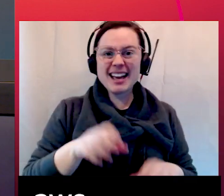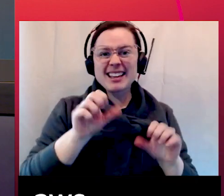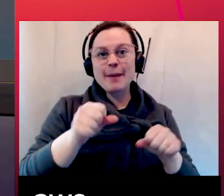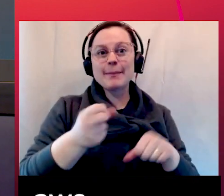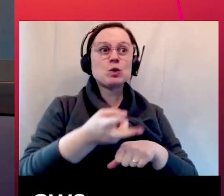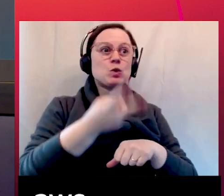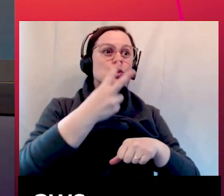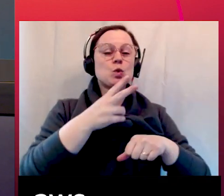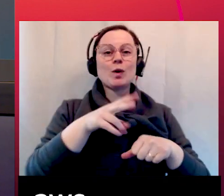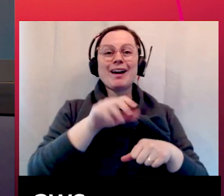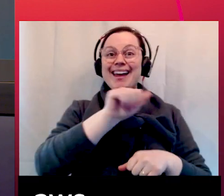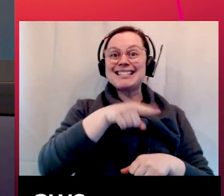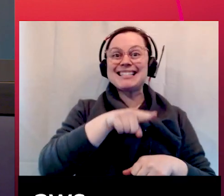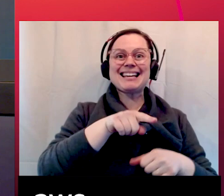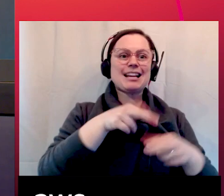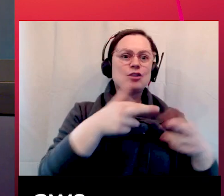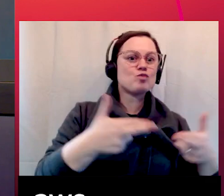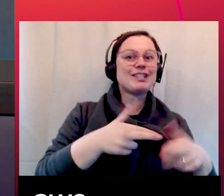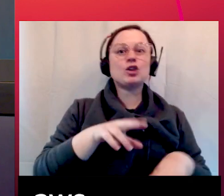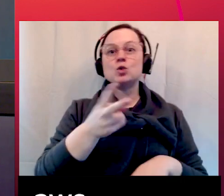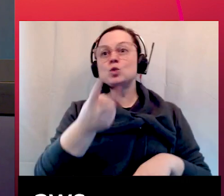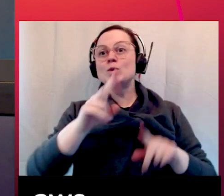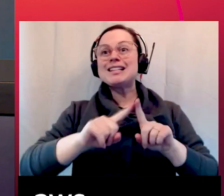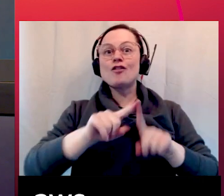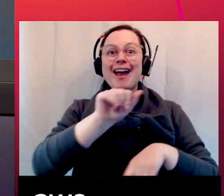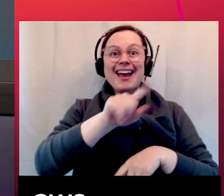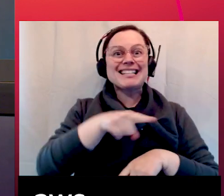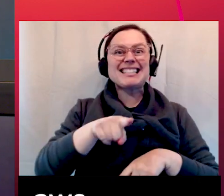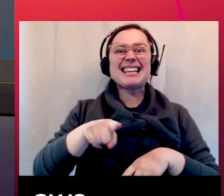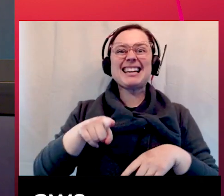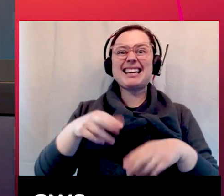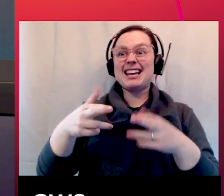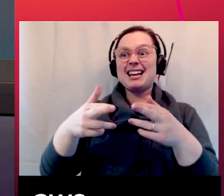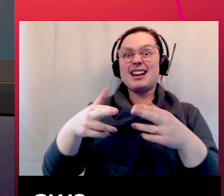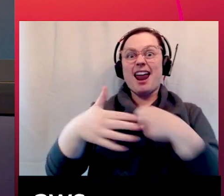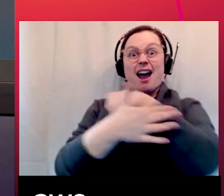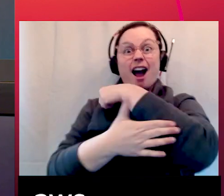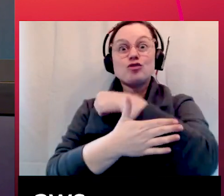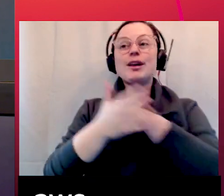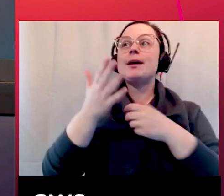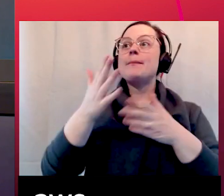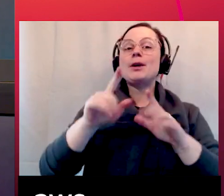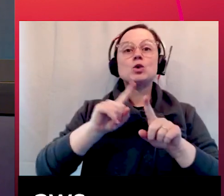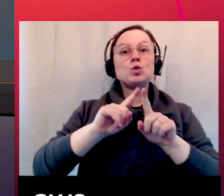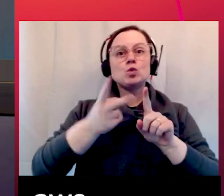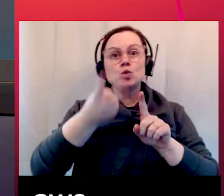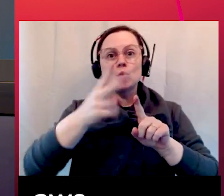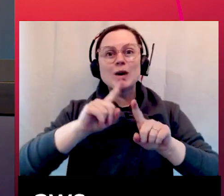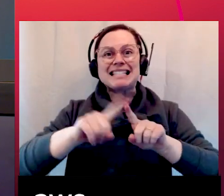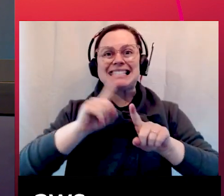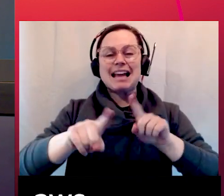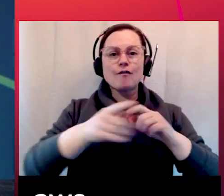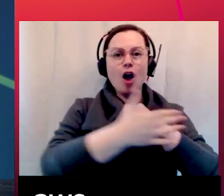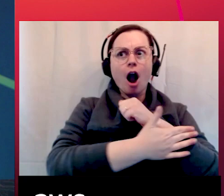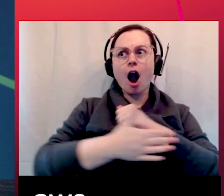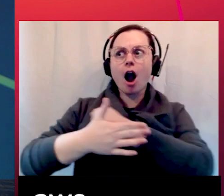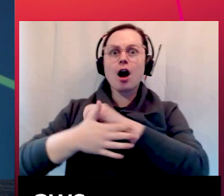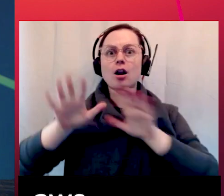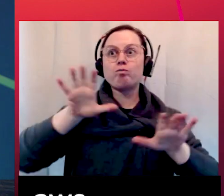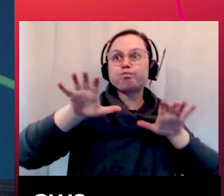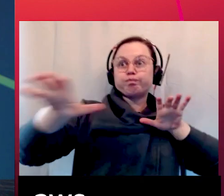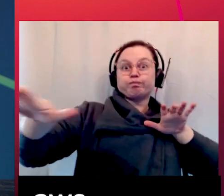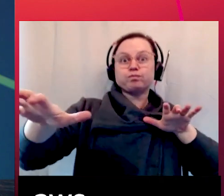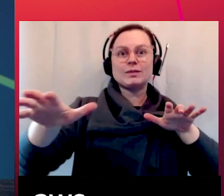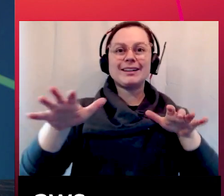2 different AZs in a country. Yeah. You can stretch the cluster across continents, and it just works like a charm in